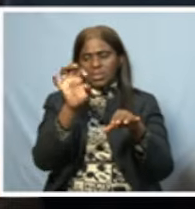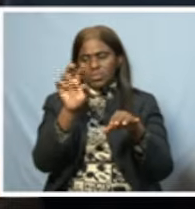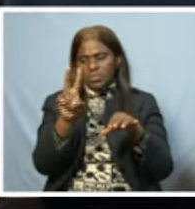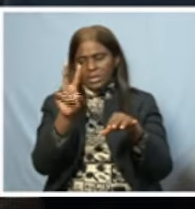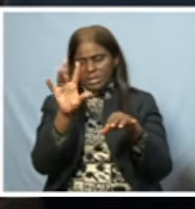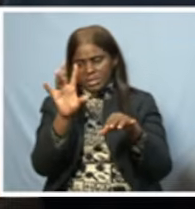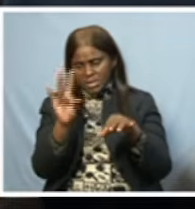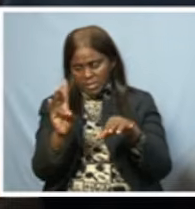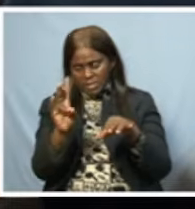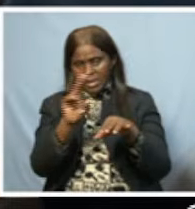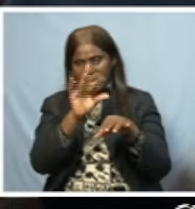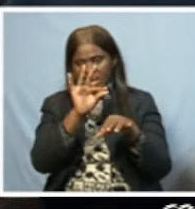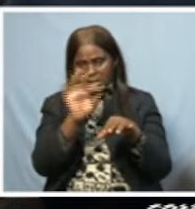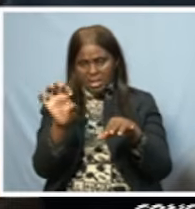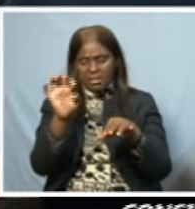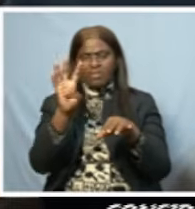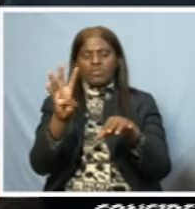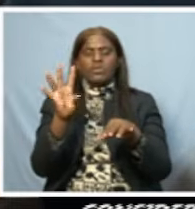948,